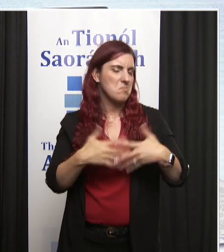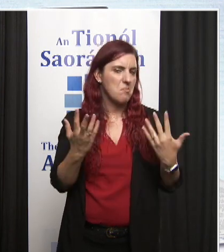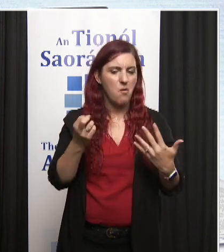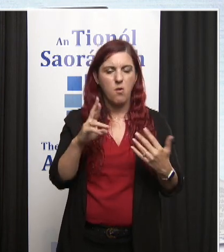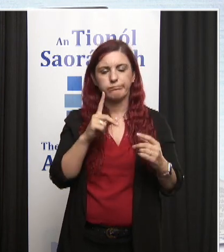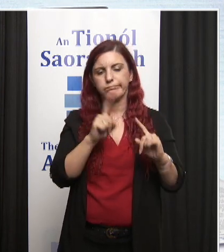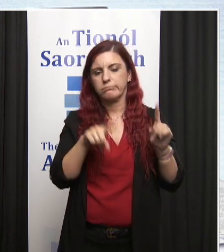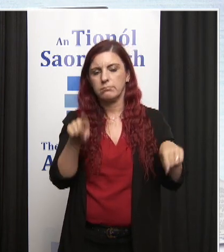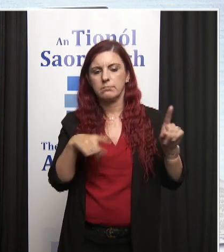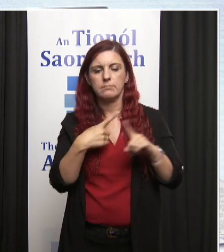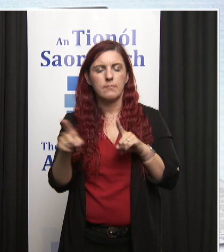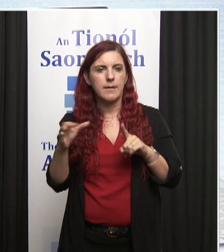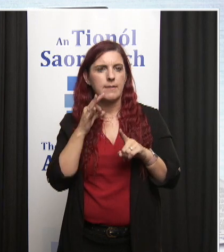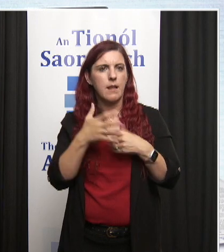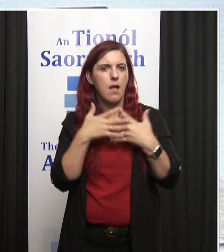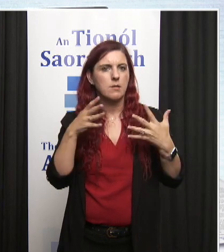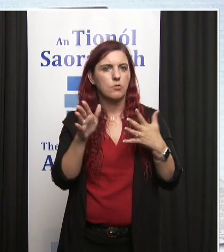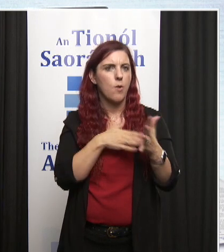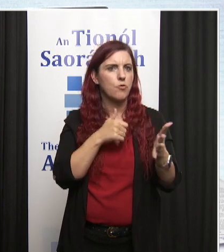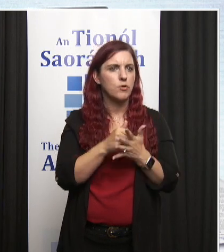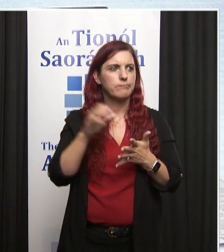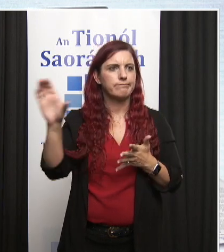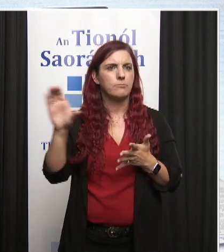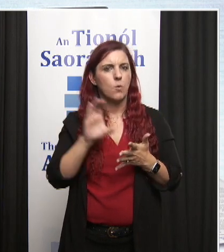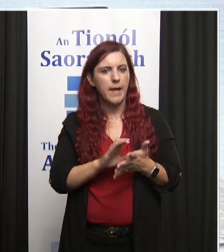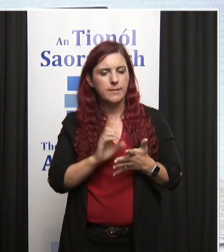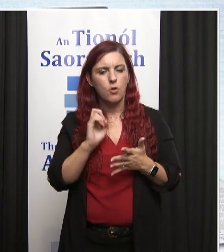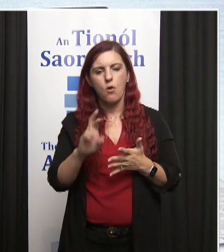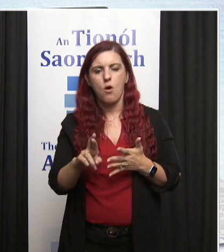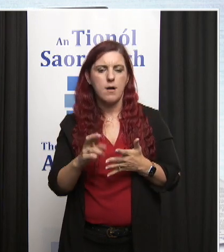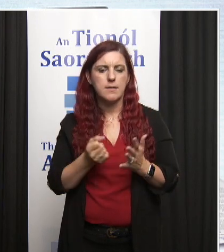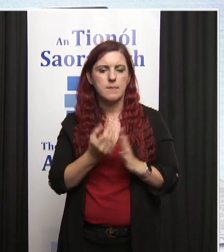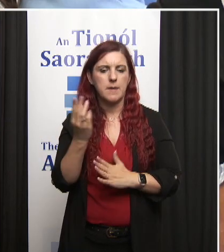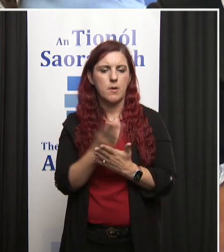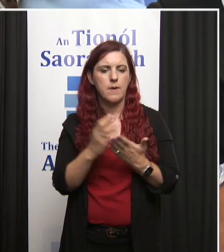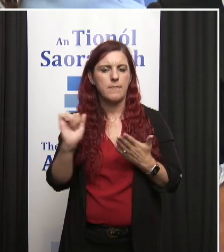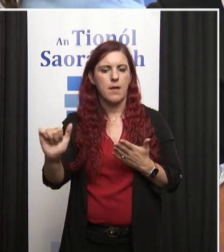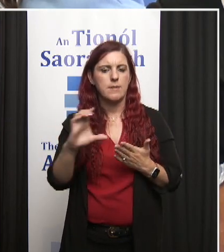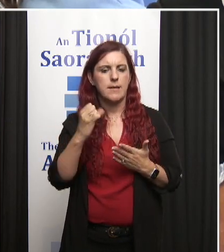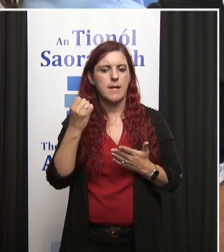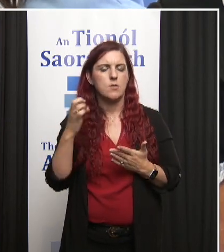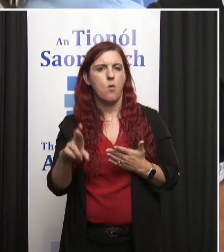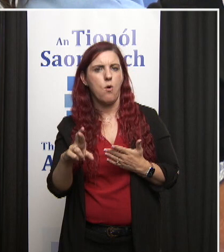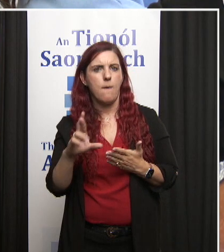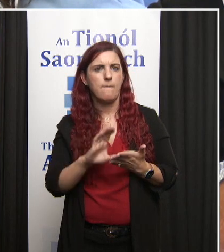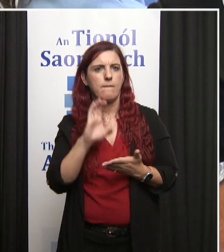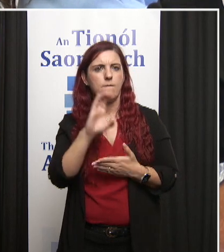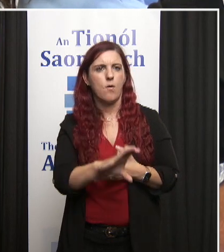get large corporations to spend a part of their corporate social responsibility funds